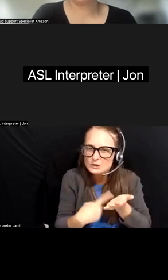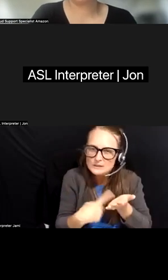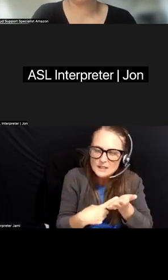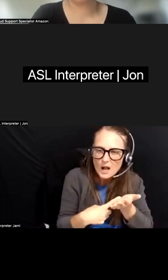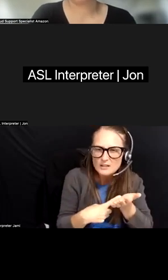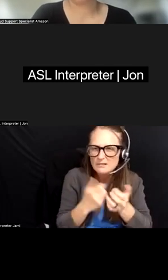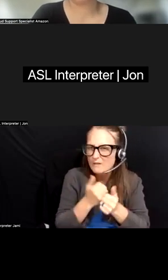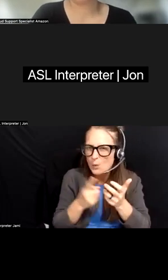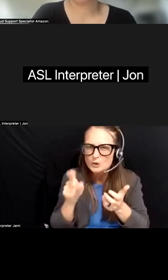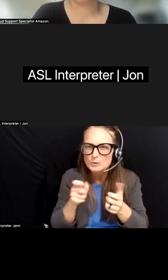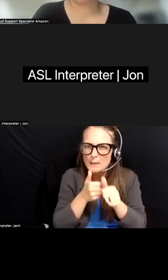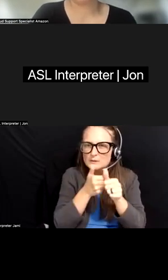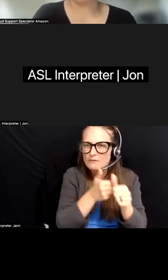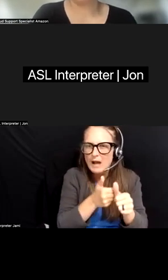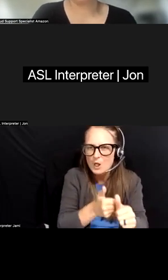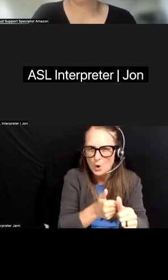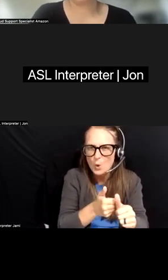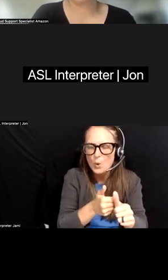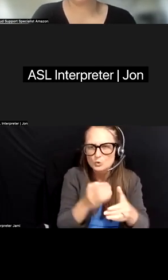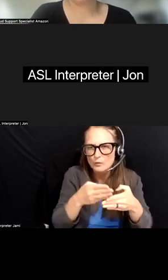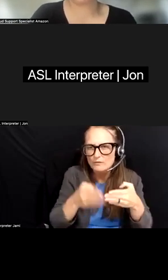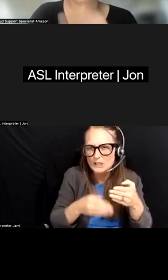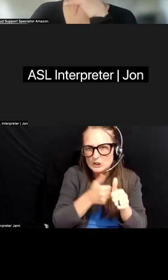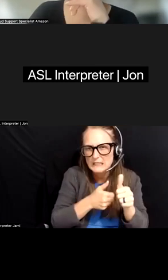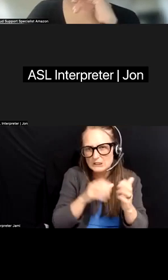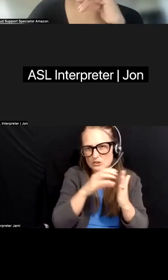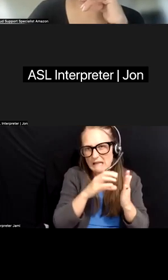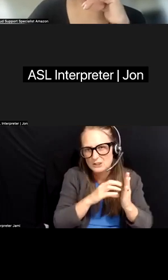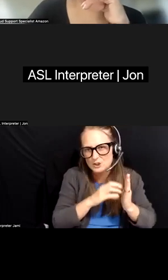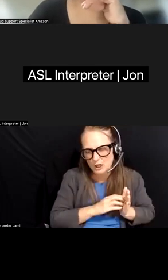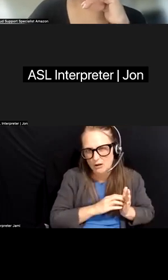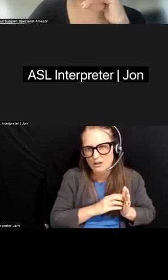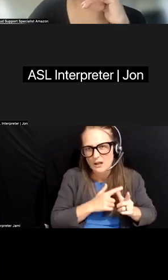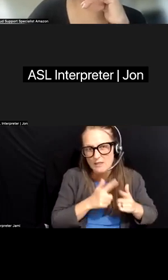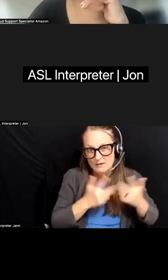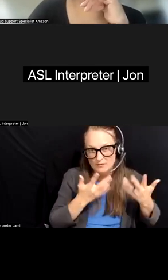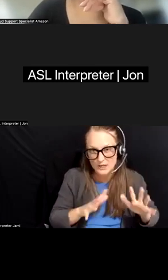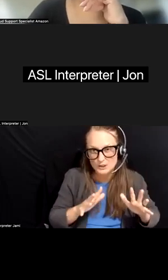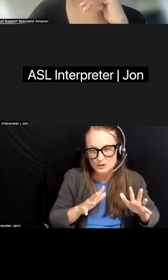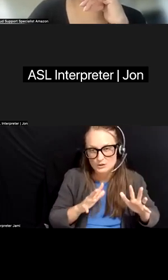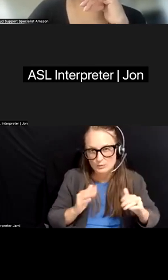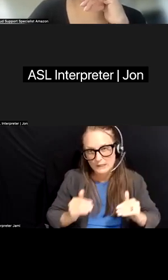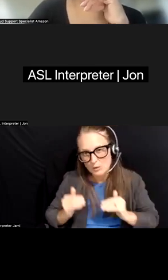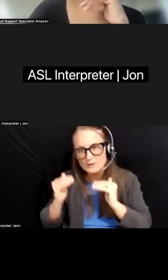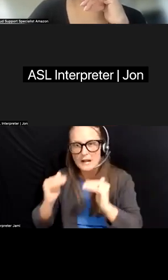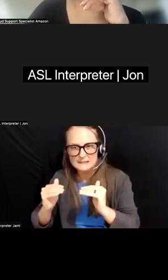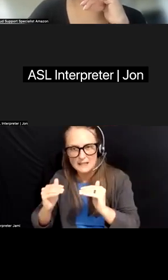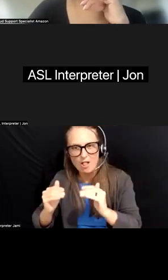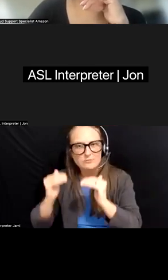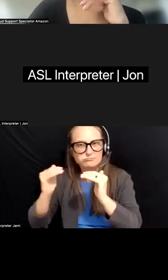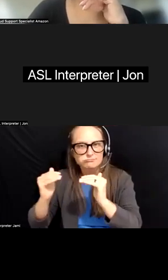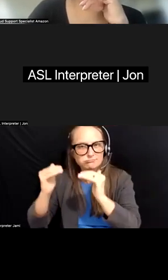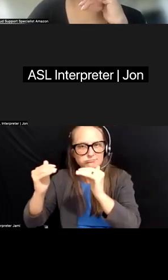follow along and complete the sections so that we can move on to the next levels. But, everything